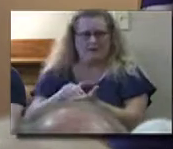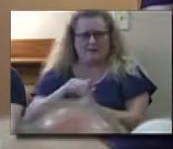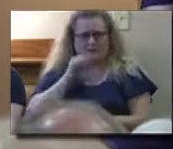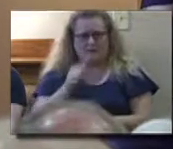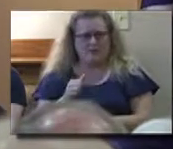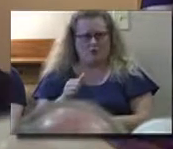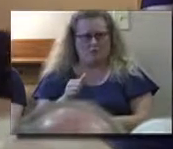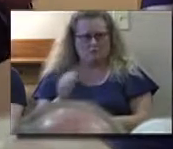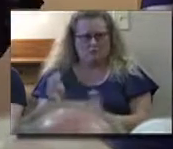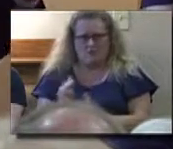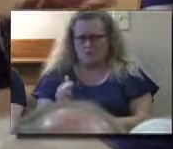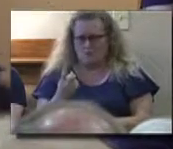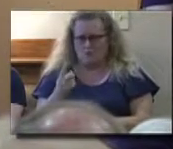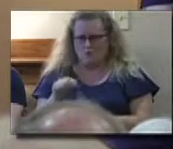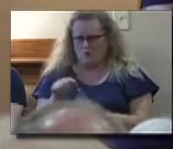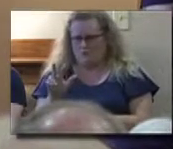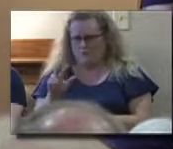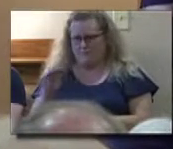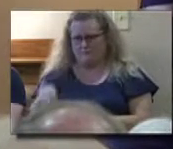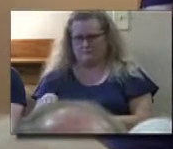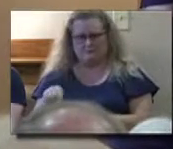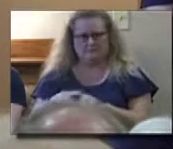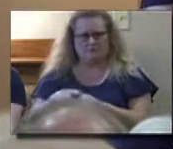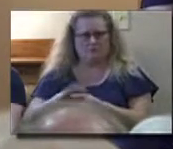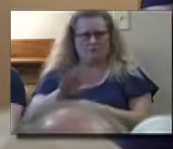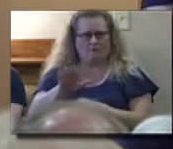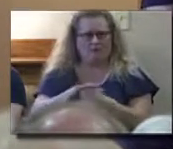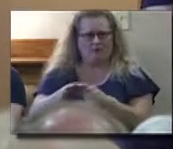1 to 3%, depending on the area of Texas.